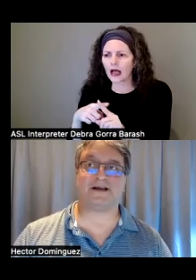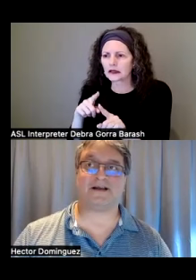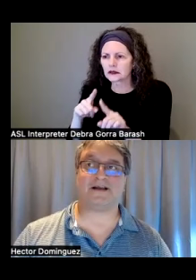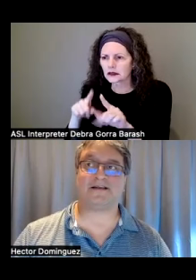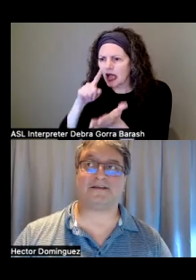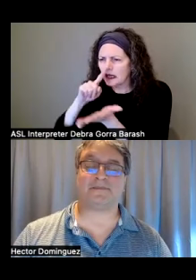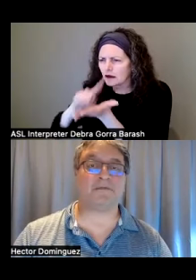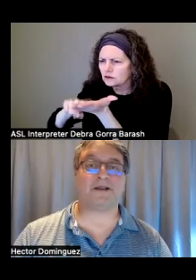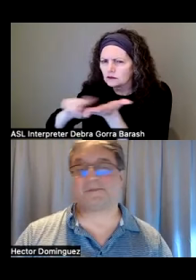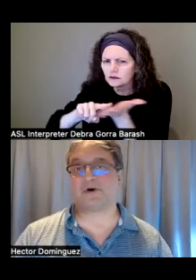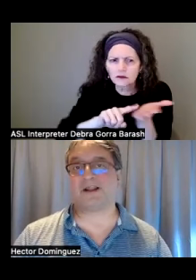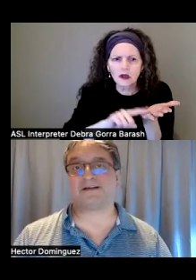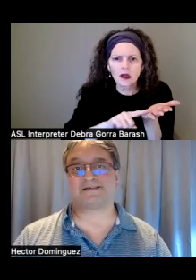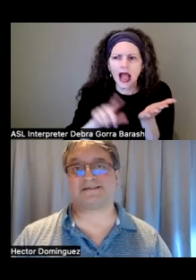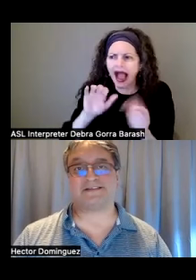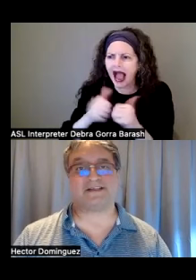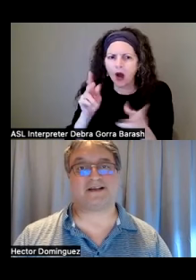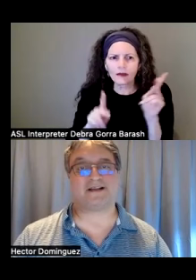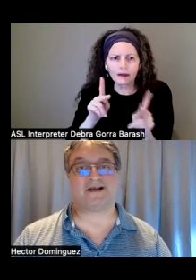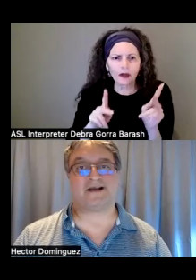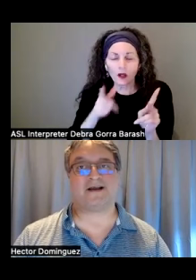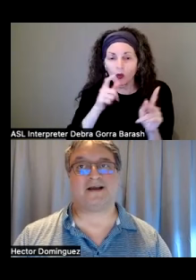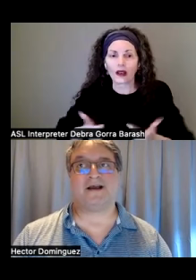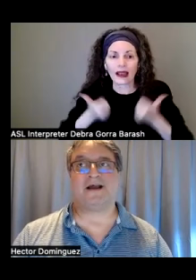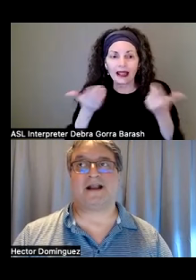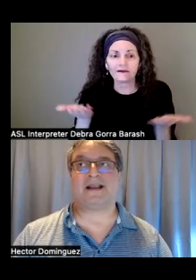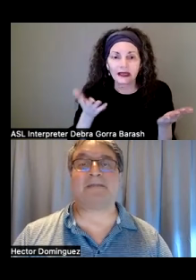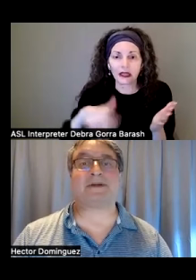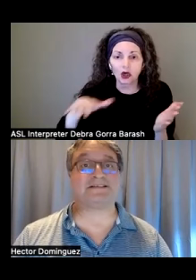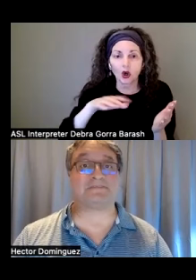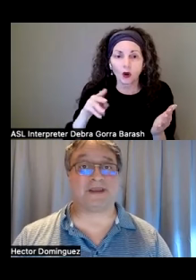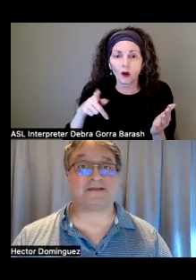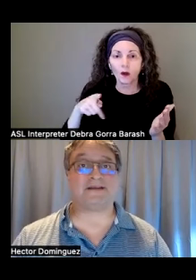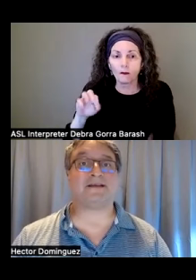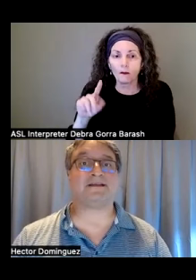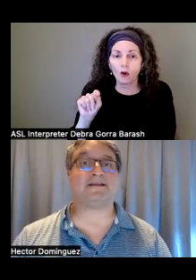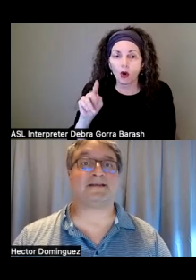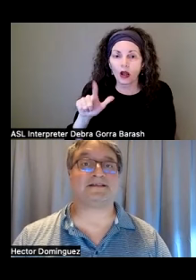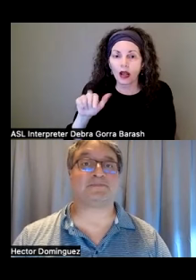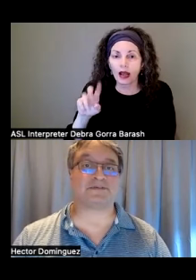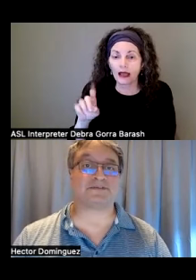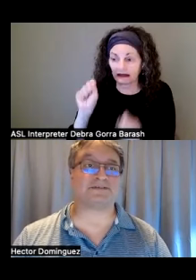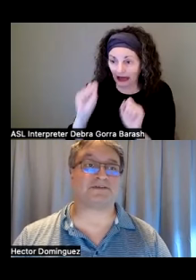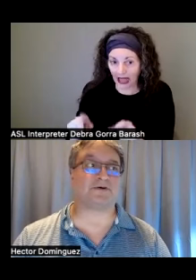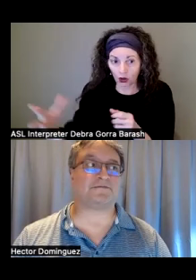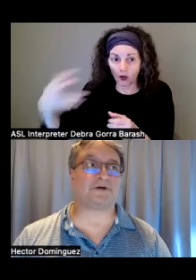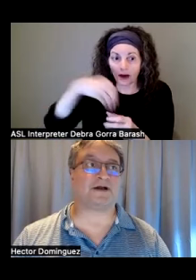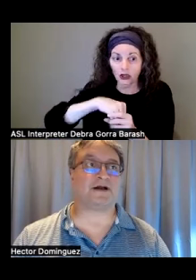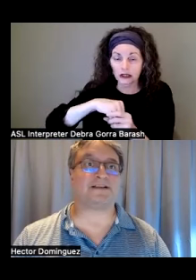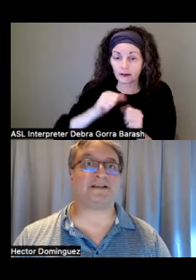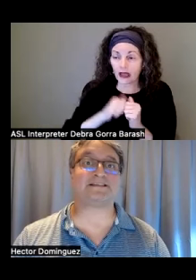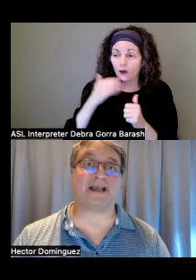is, the public, the Portlanders in general, can participate in this process